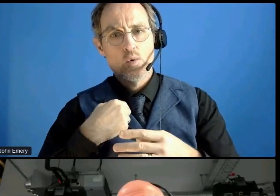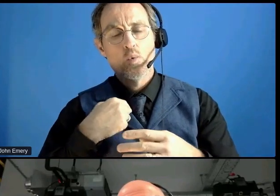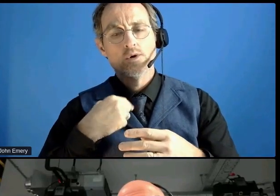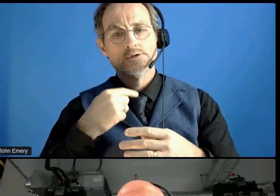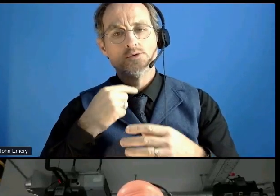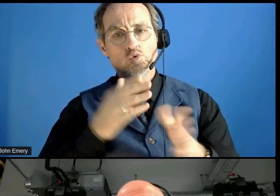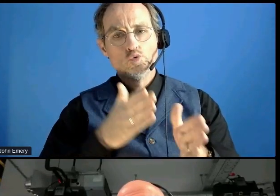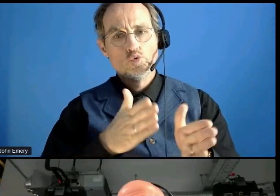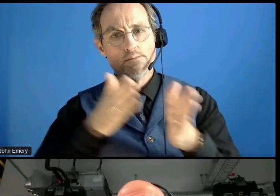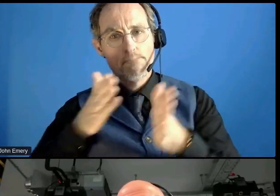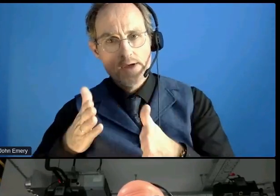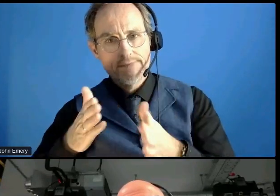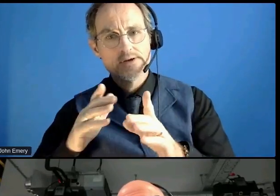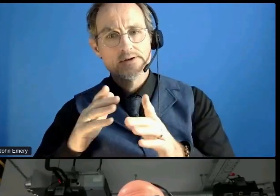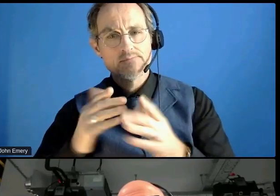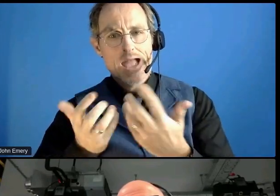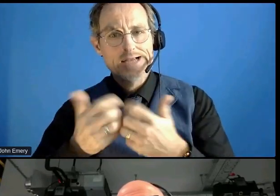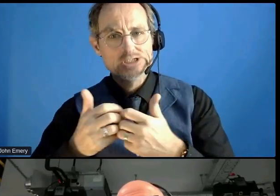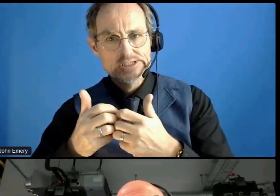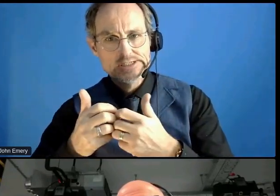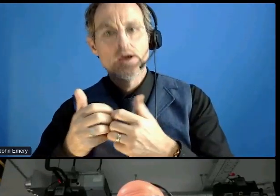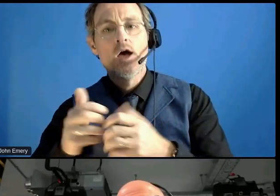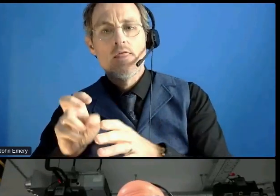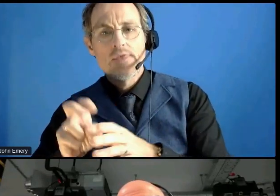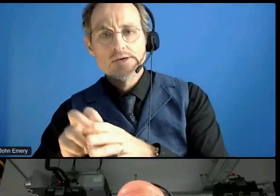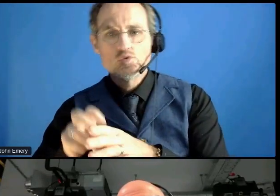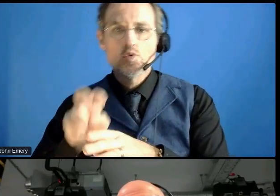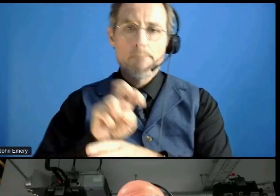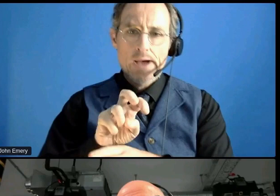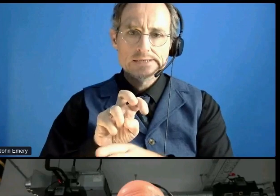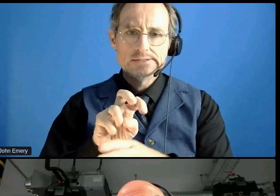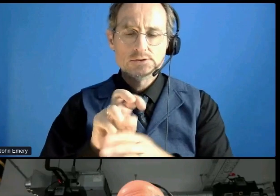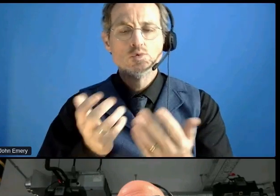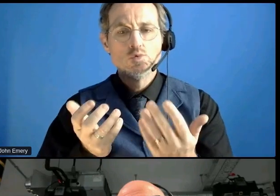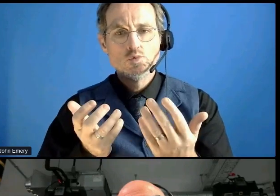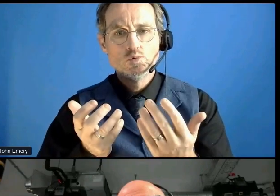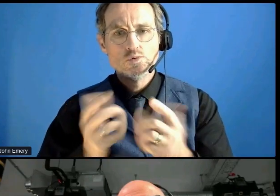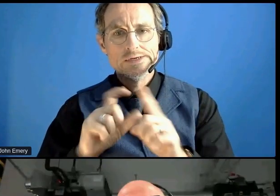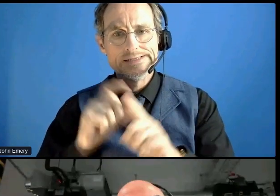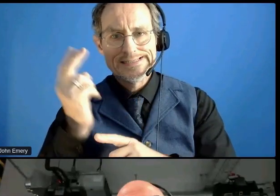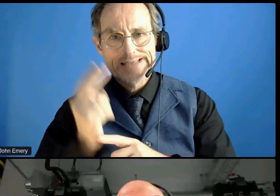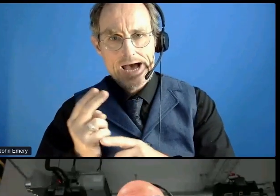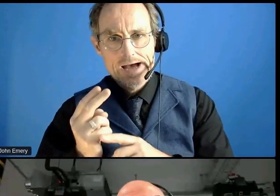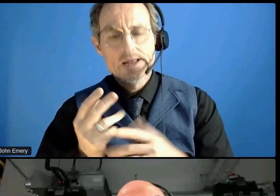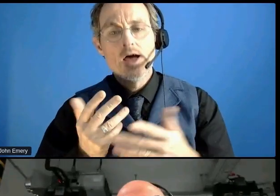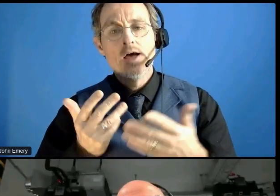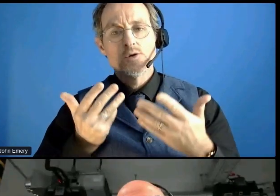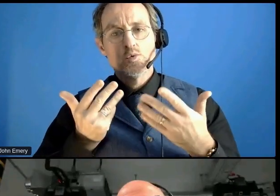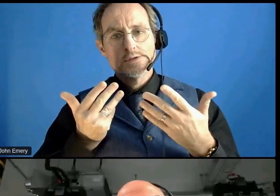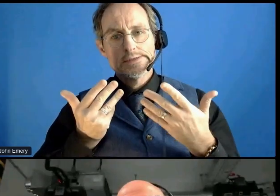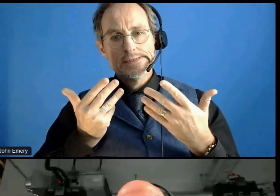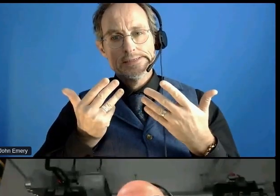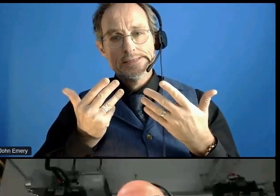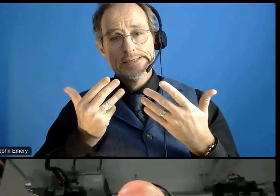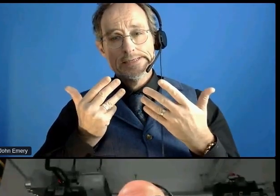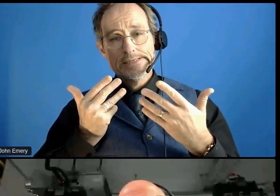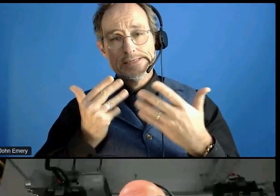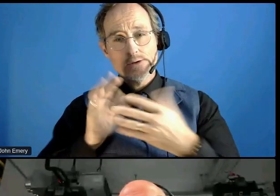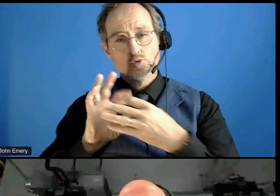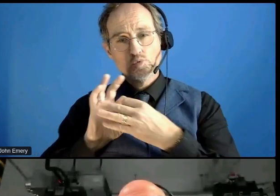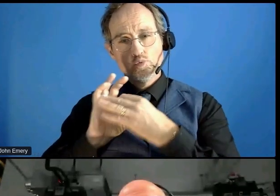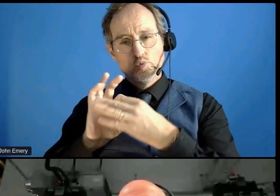it's confidence that people can actually access the services you're offering in any shape or